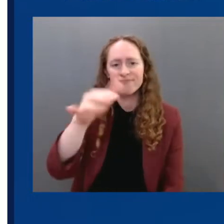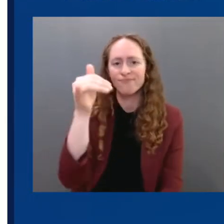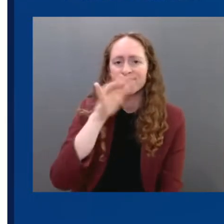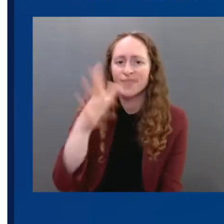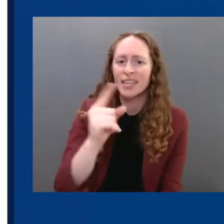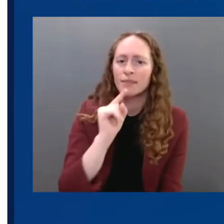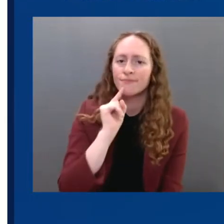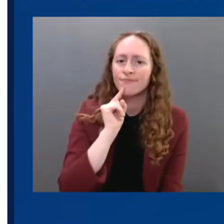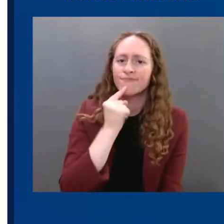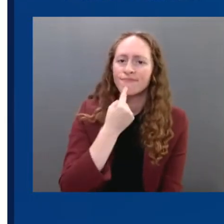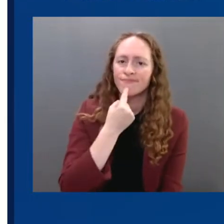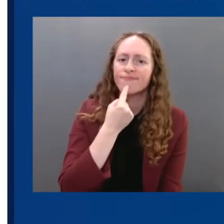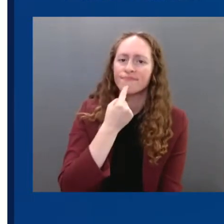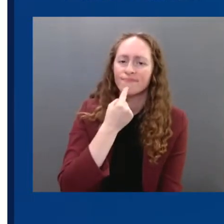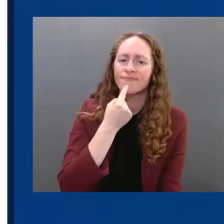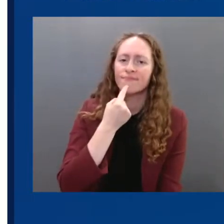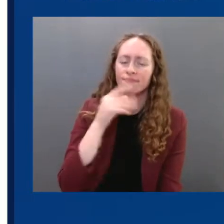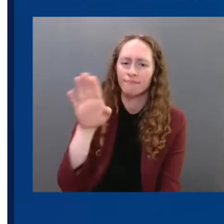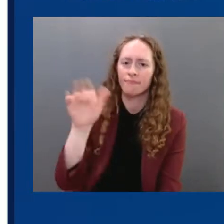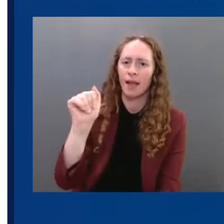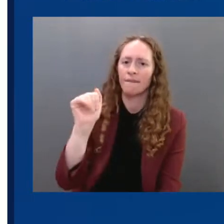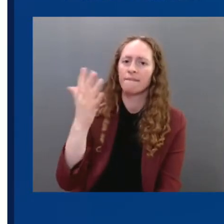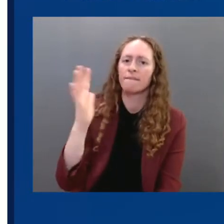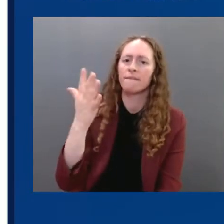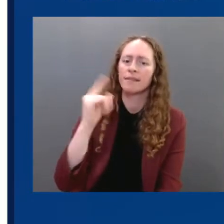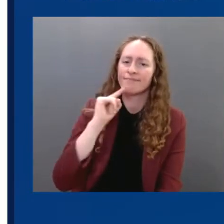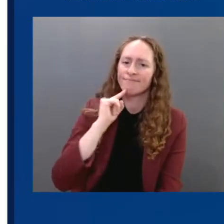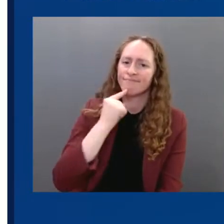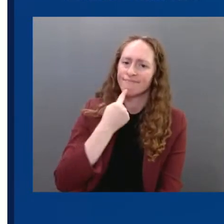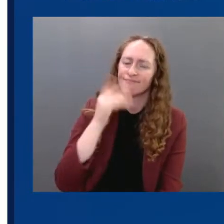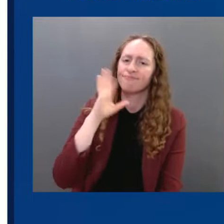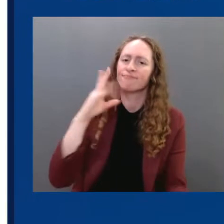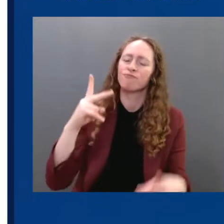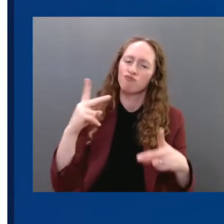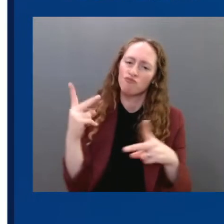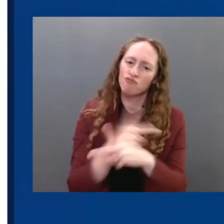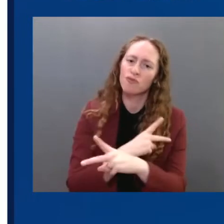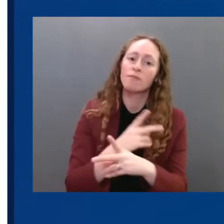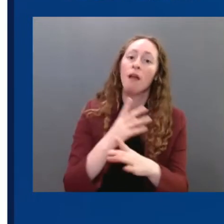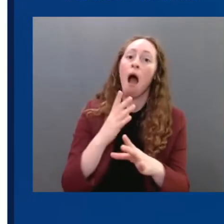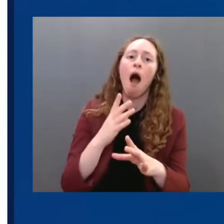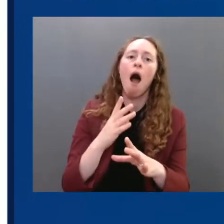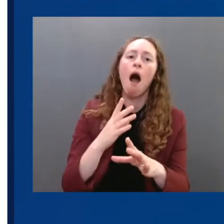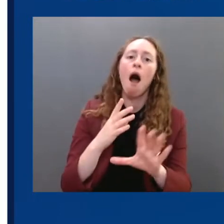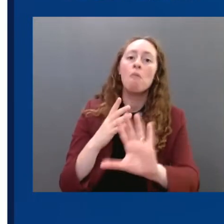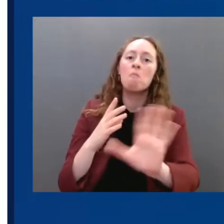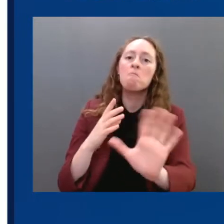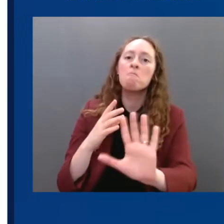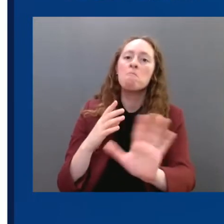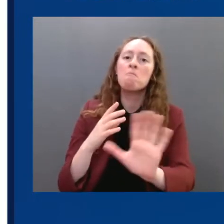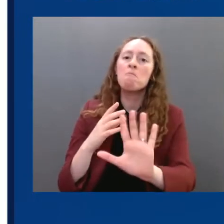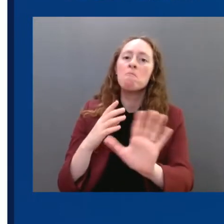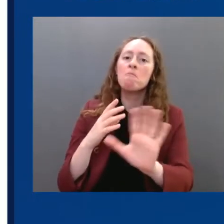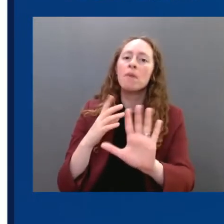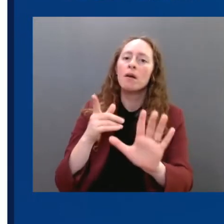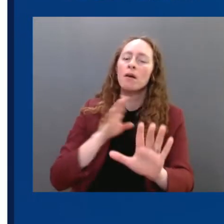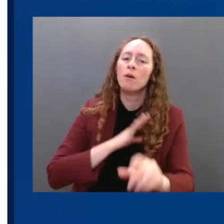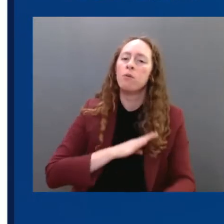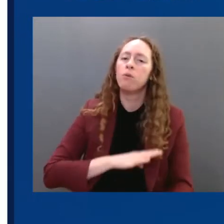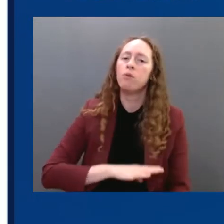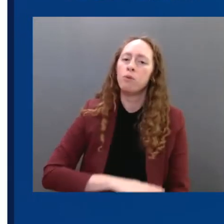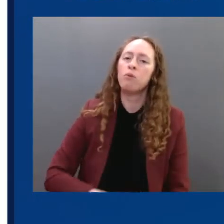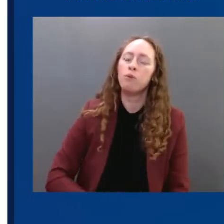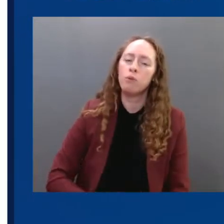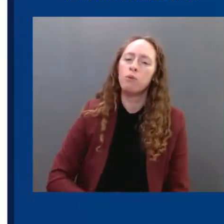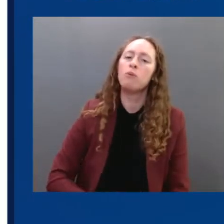recent subvariants. Also, good news is that the current antivirals and bebtelovimab